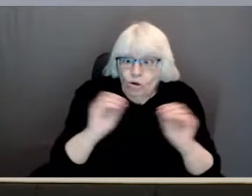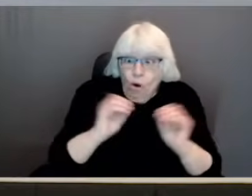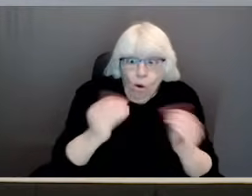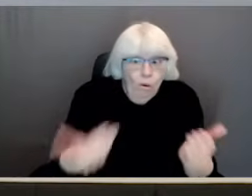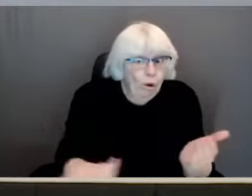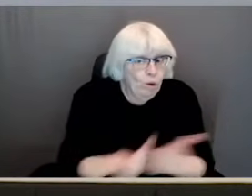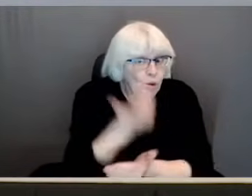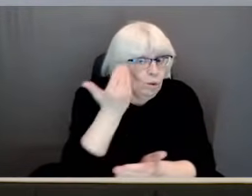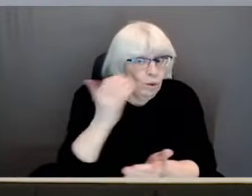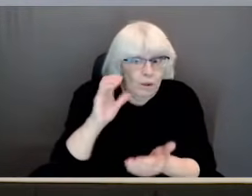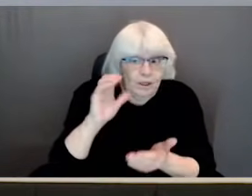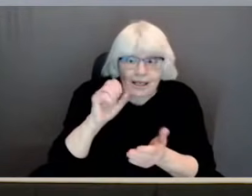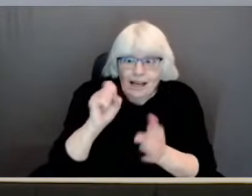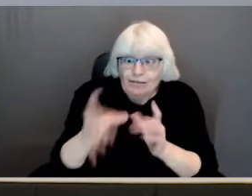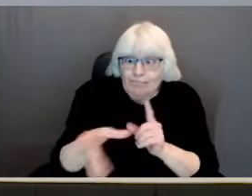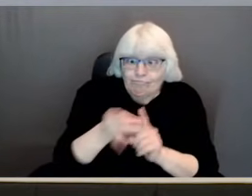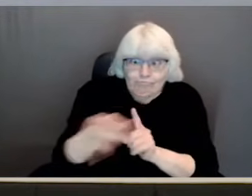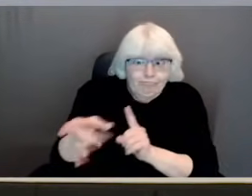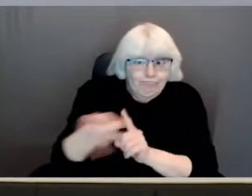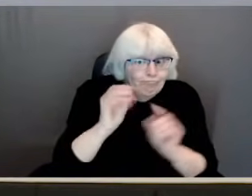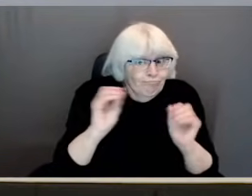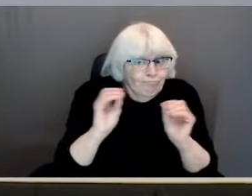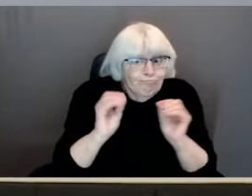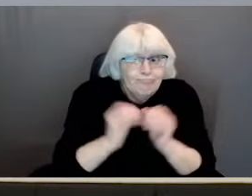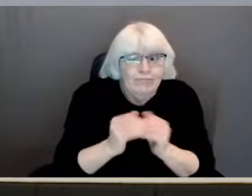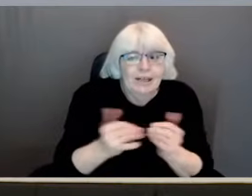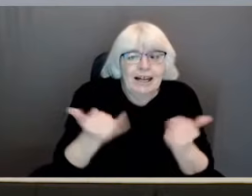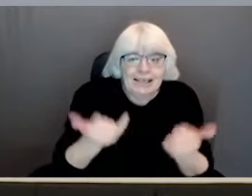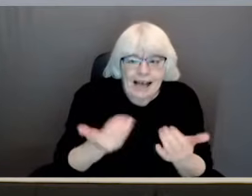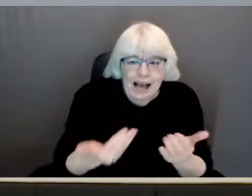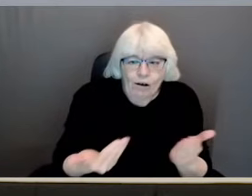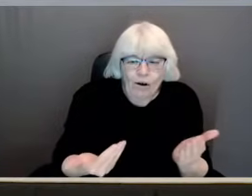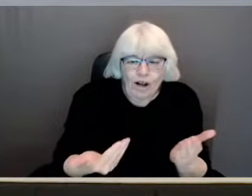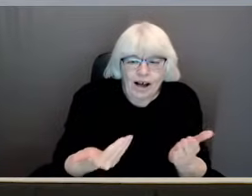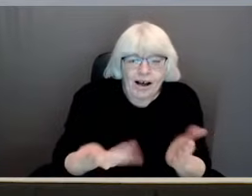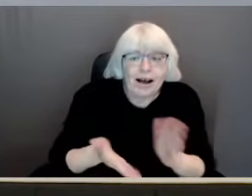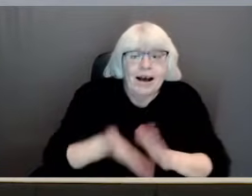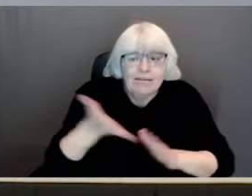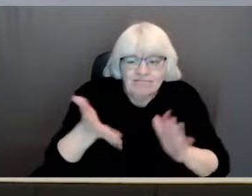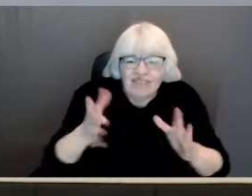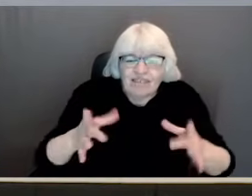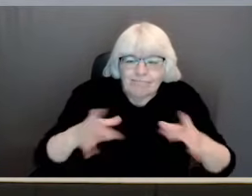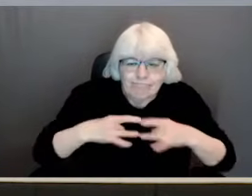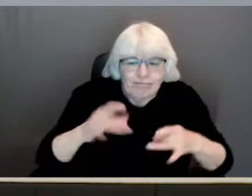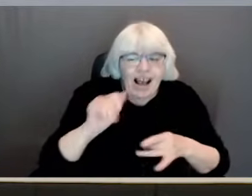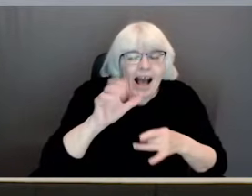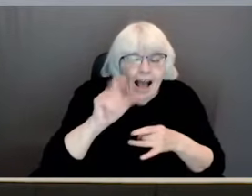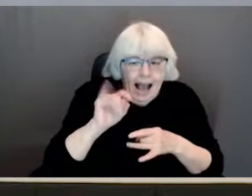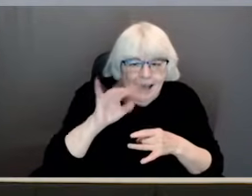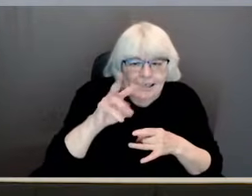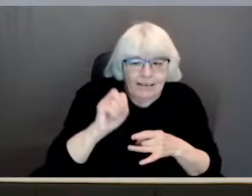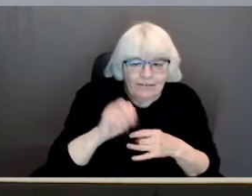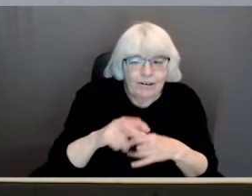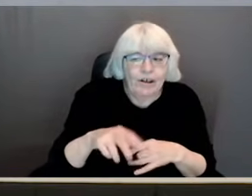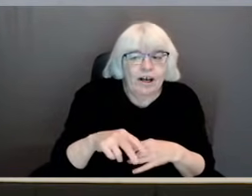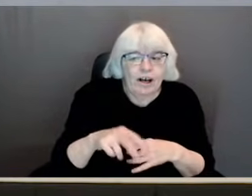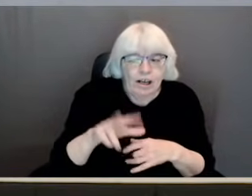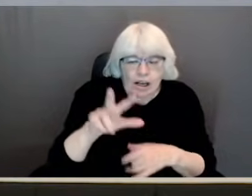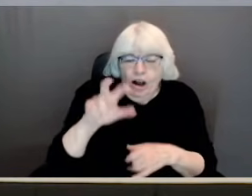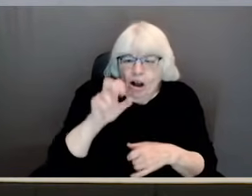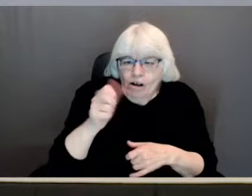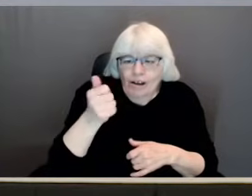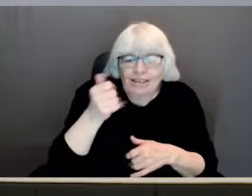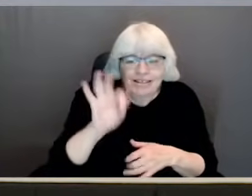the pandemic began. This week, the Canadian trends in new cases of COVID-19 are going in the right